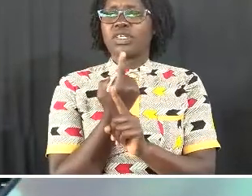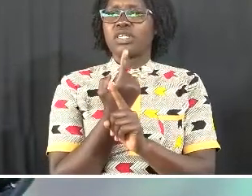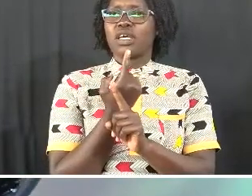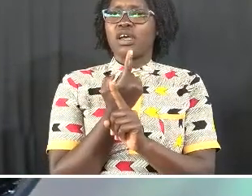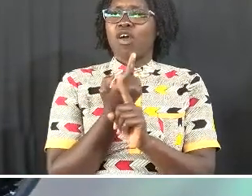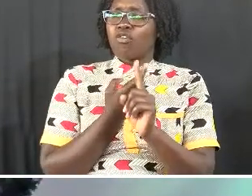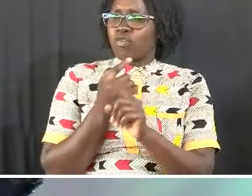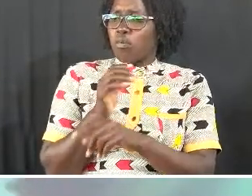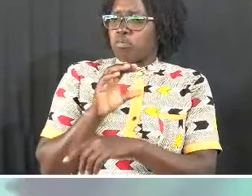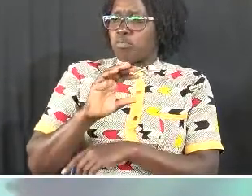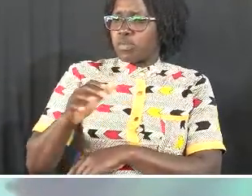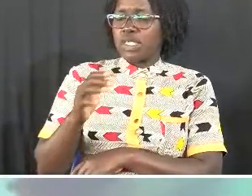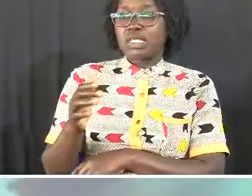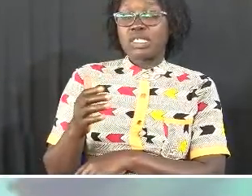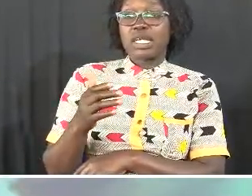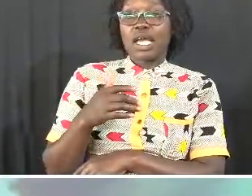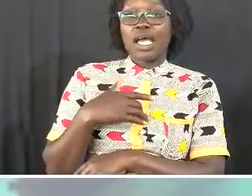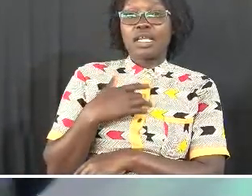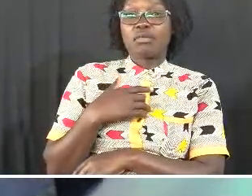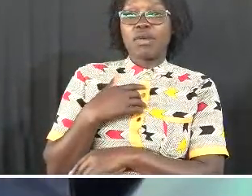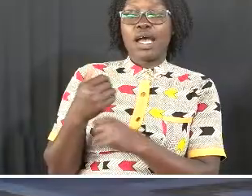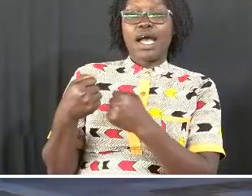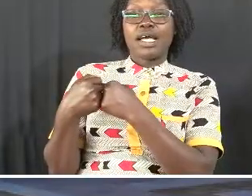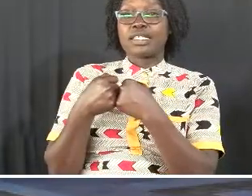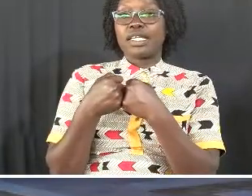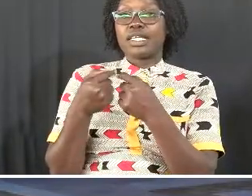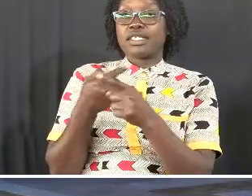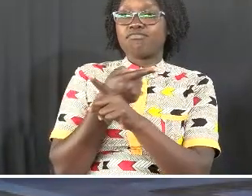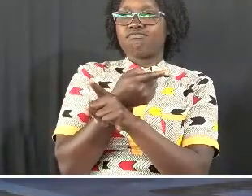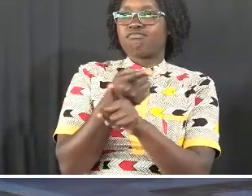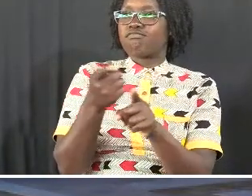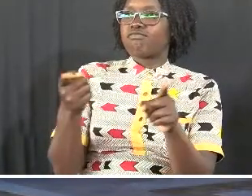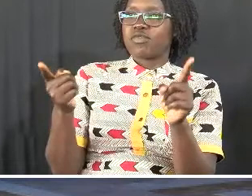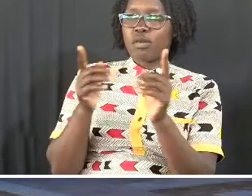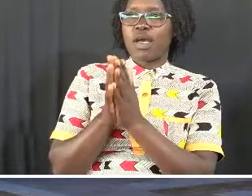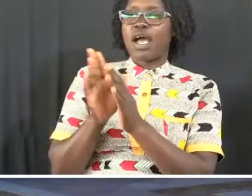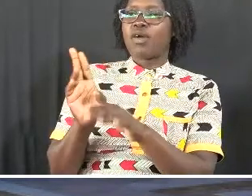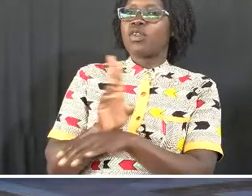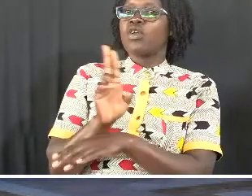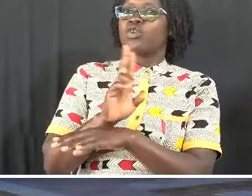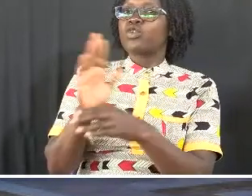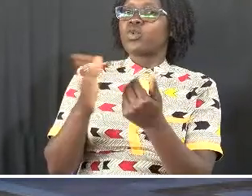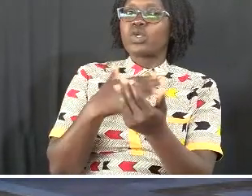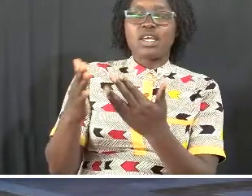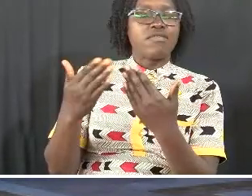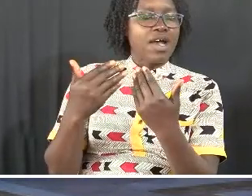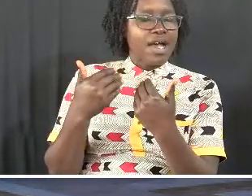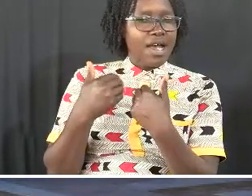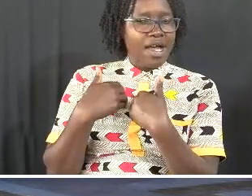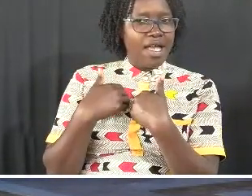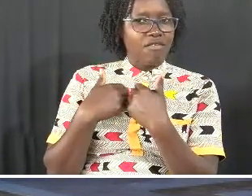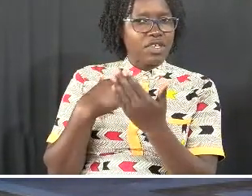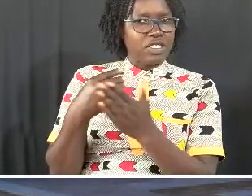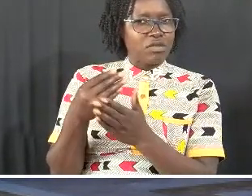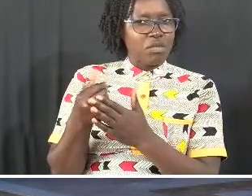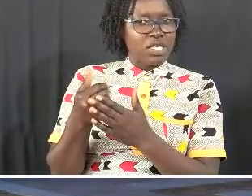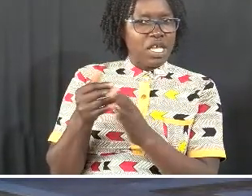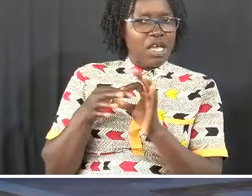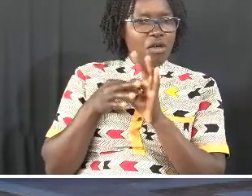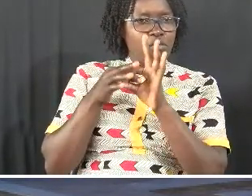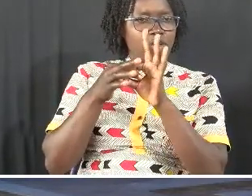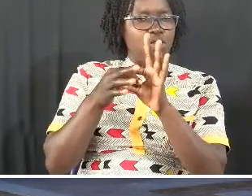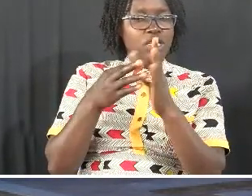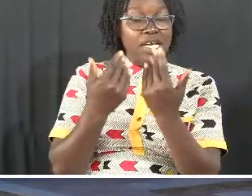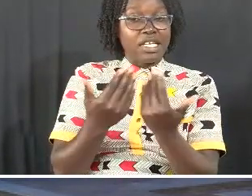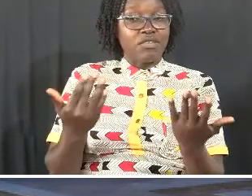this city? And my lifestyle will speak to them. I will use whatever I have. If it is money, belongings,